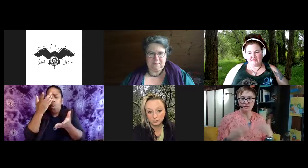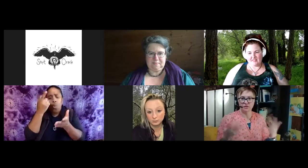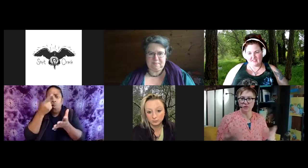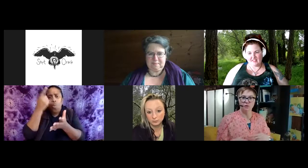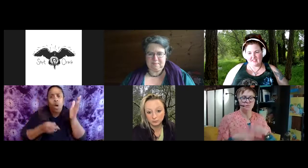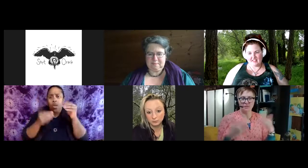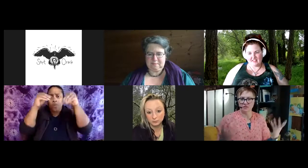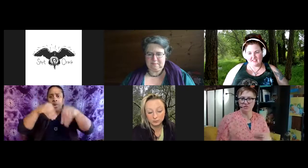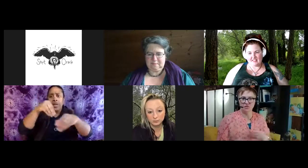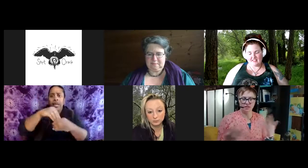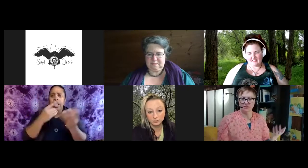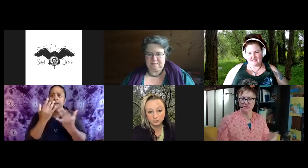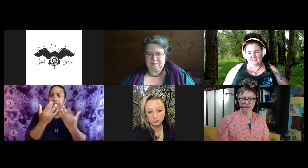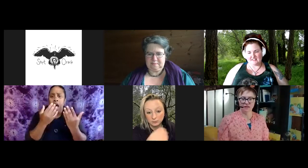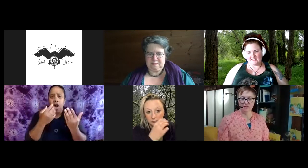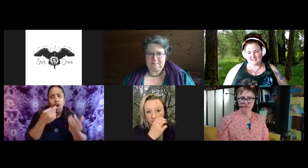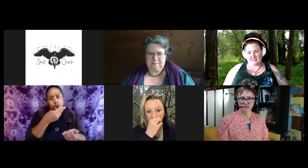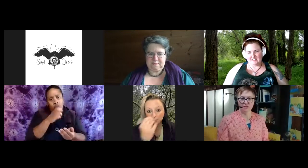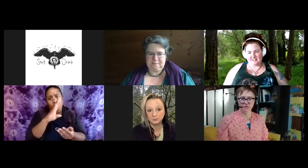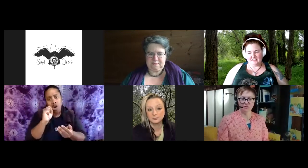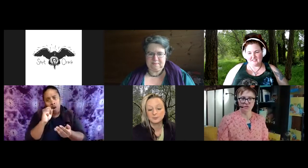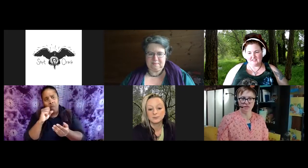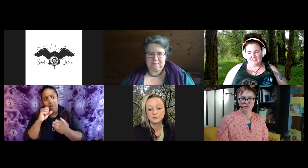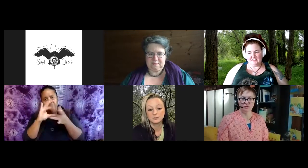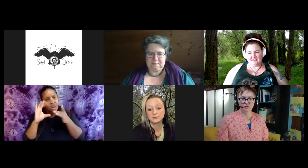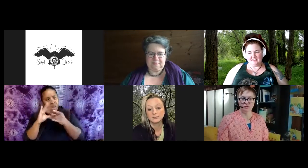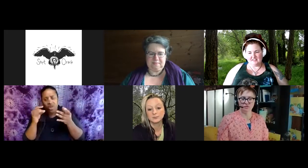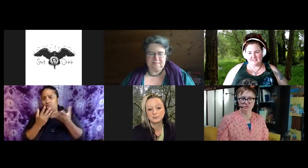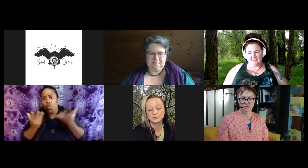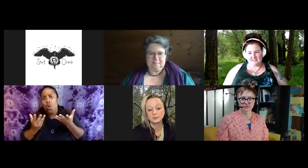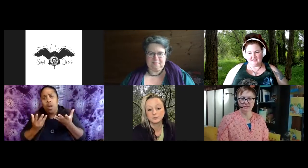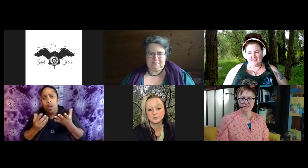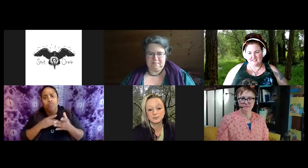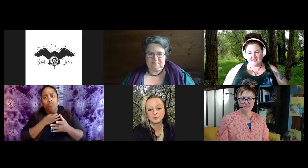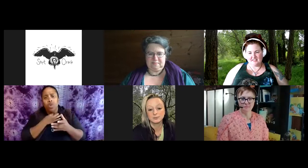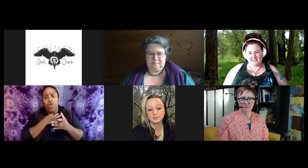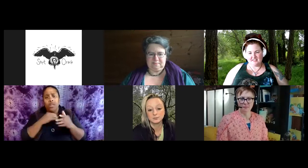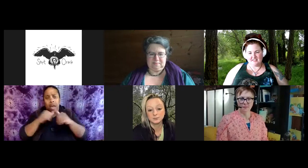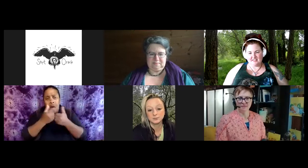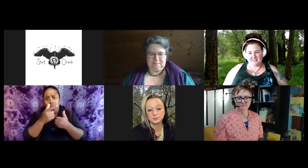far as herbs, messages, things like that? I'm just, yeah, curious what you guys do for your rituals.